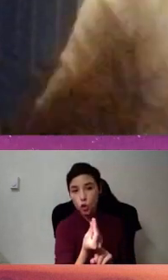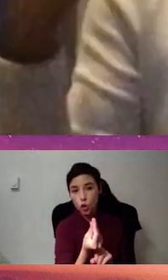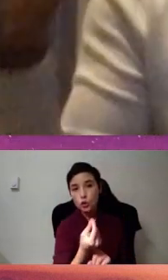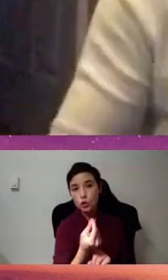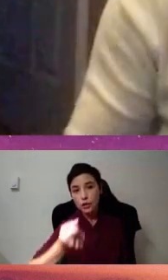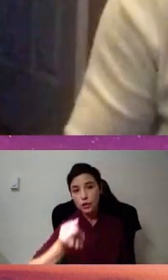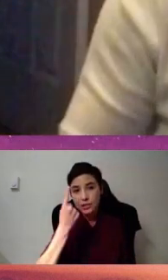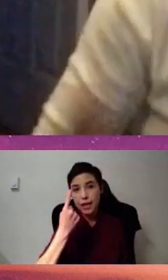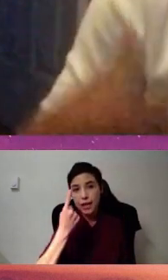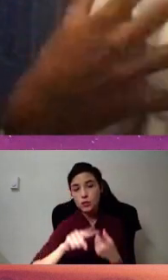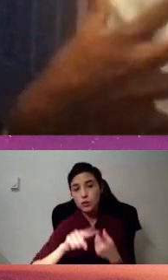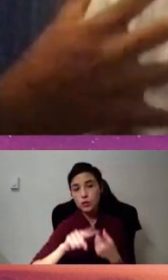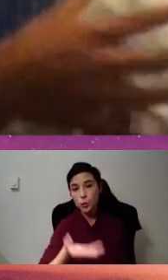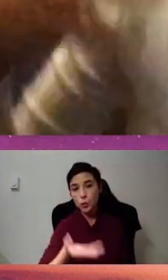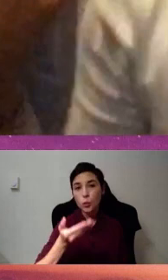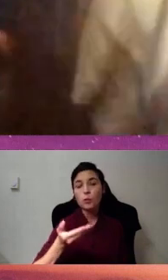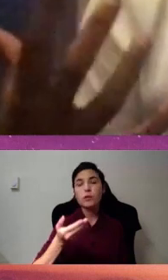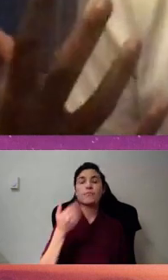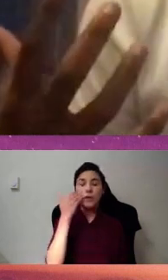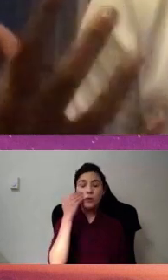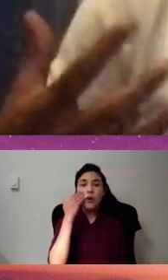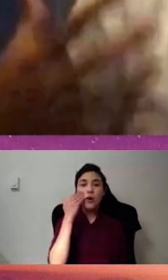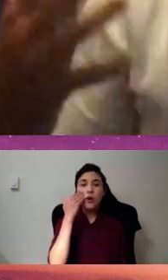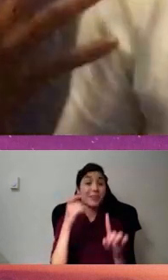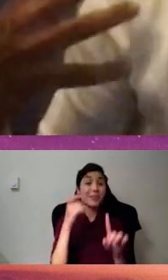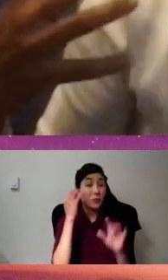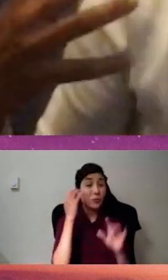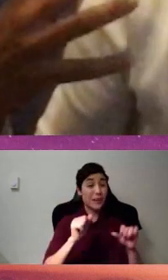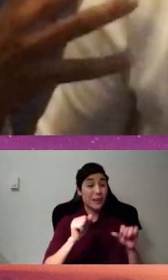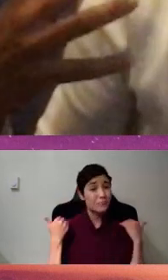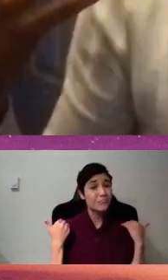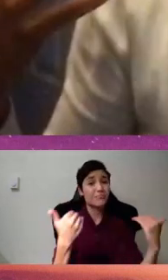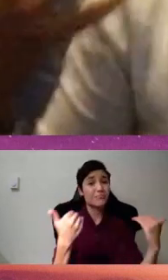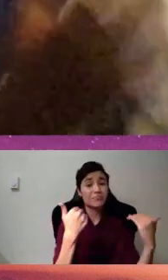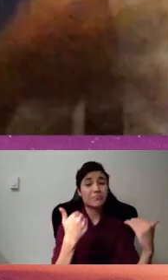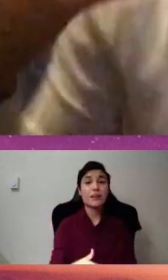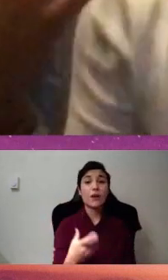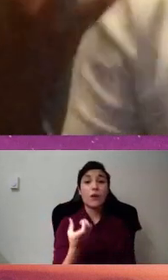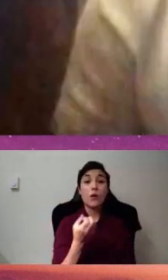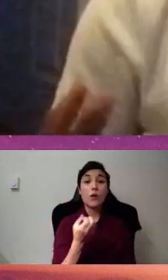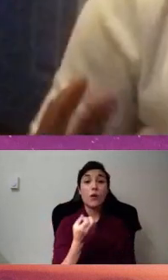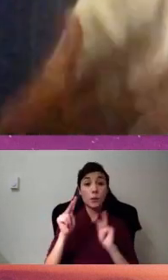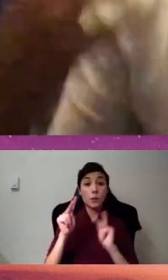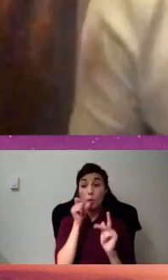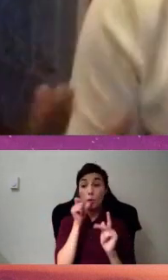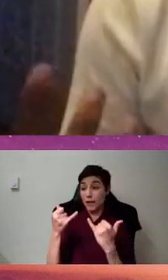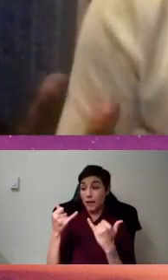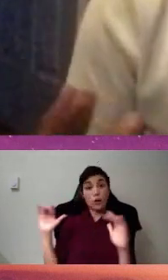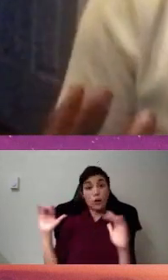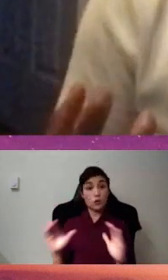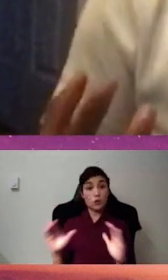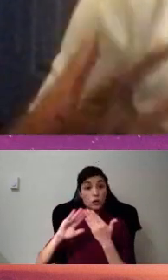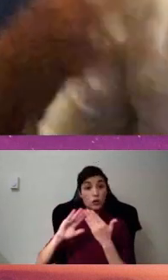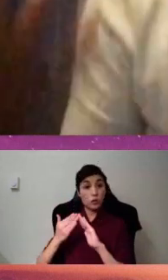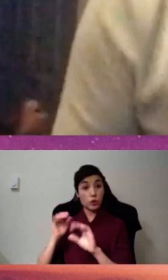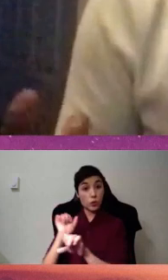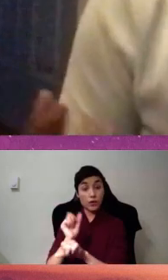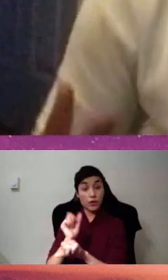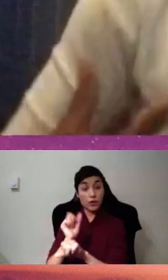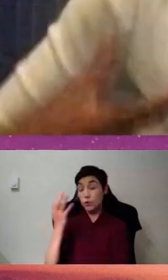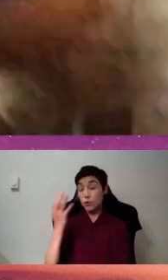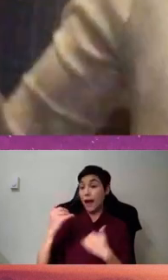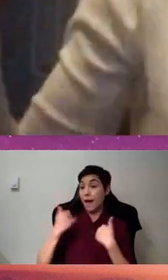watching, I think another way that you can support people who are doing community work, if you have like access to generational wealth, if you're